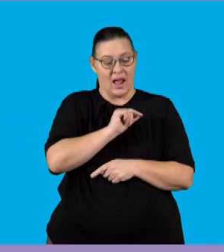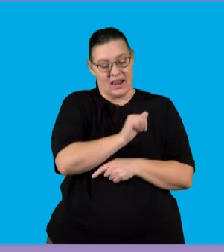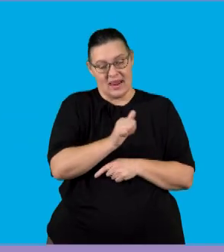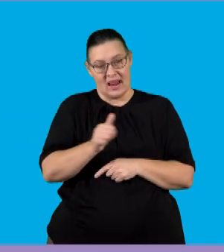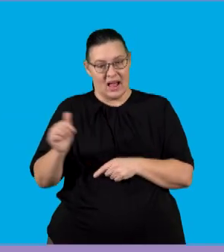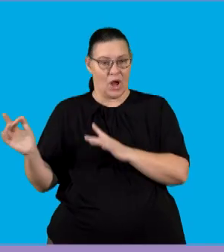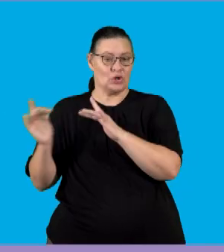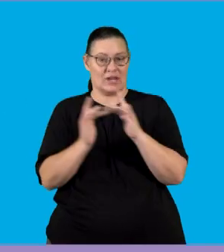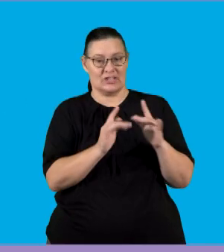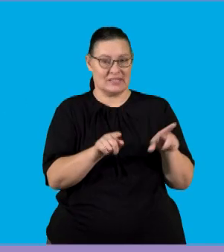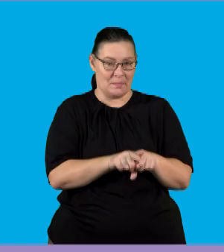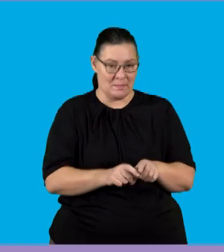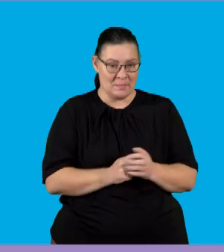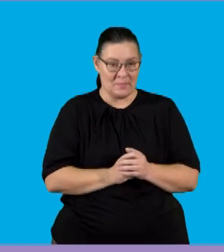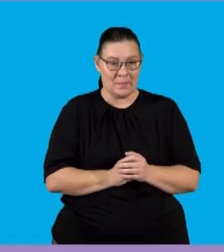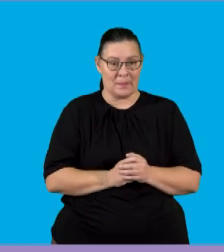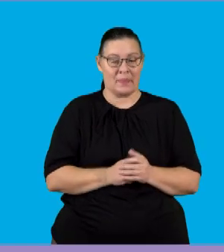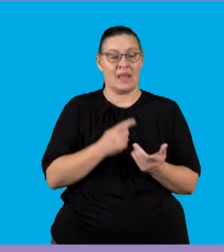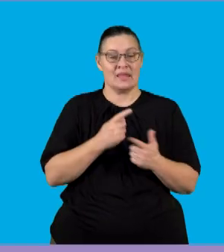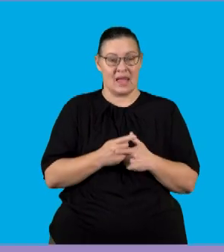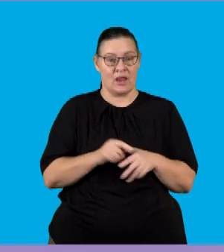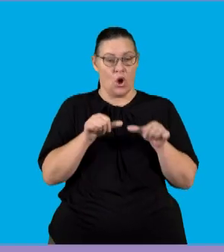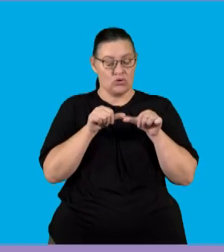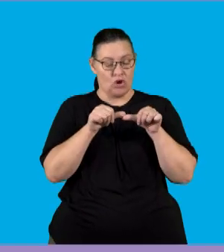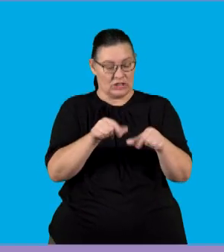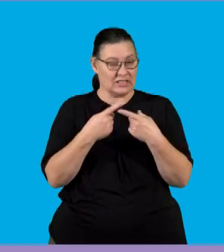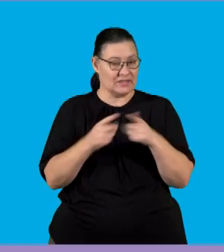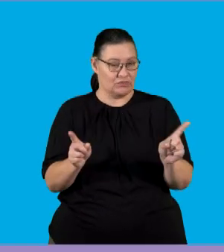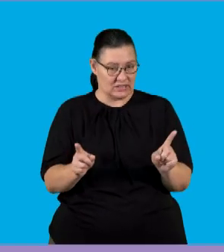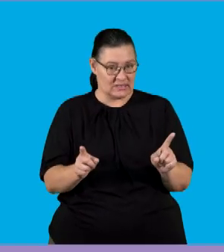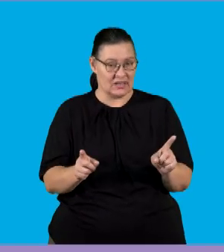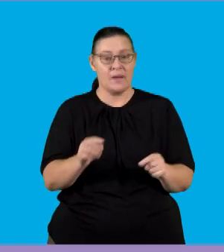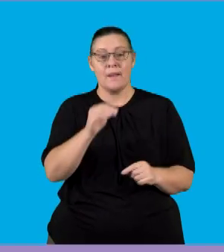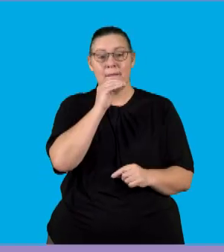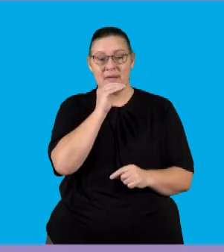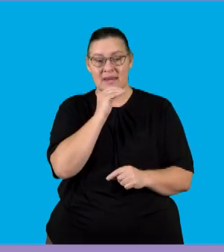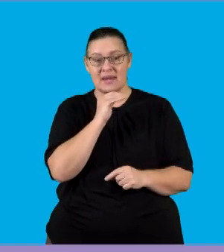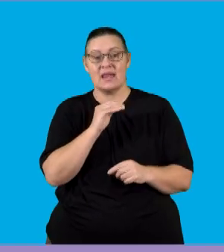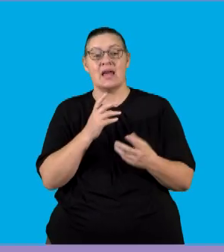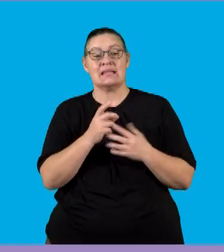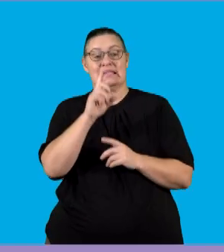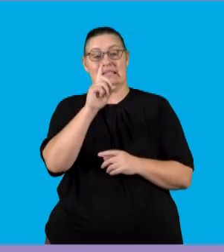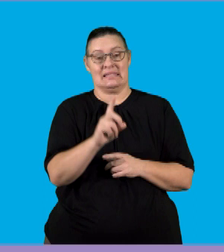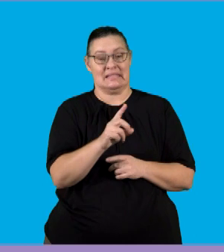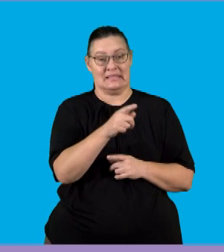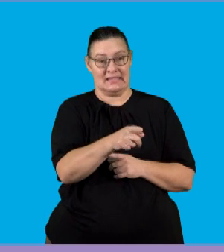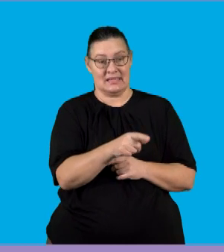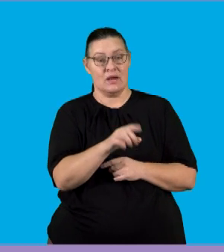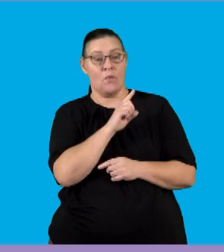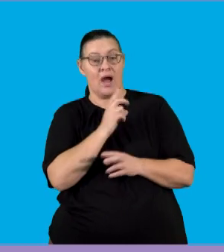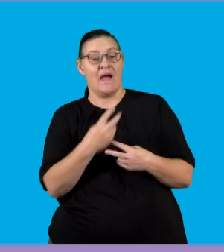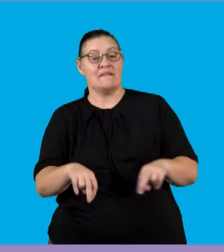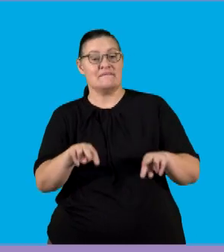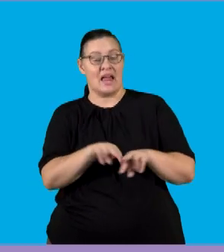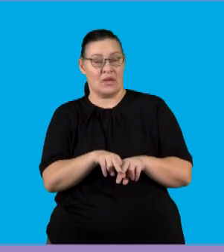common connection there. Then we have a constant difference, which is represented by the letter D. And this is a